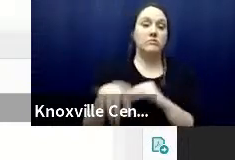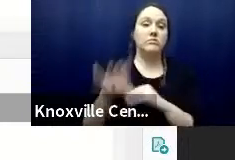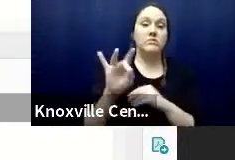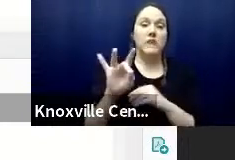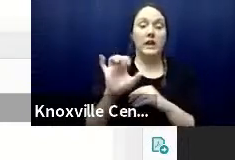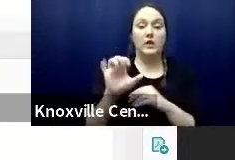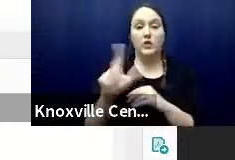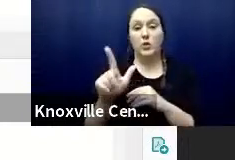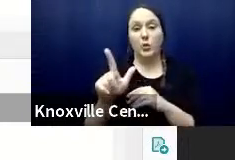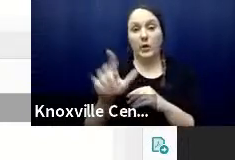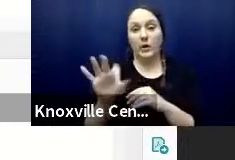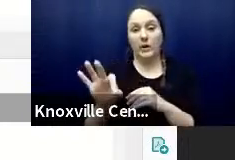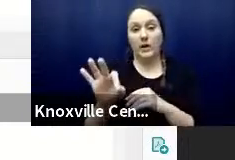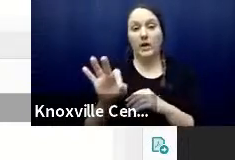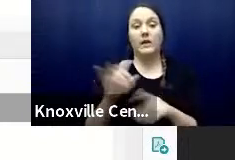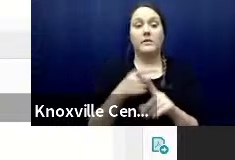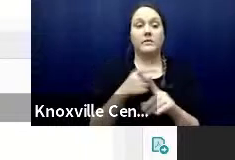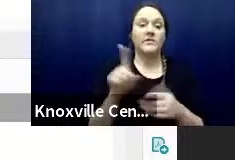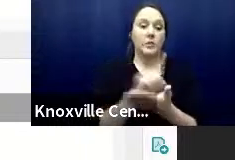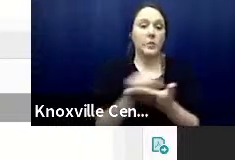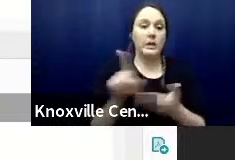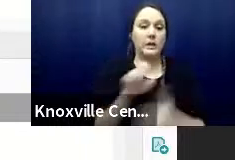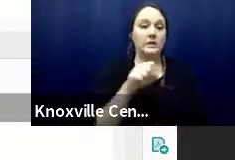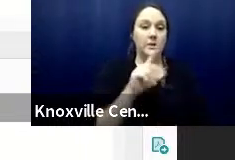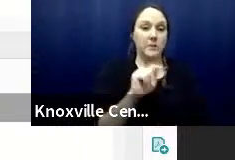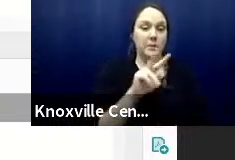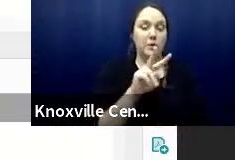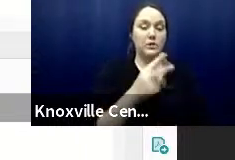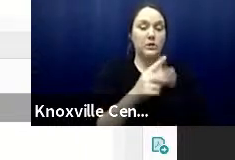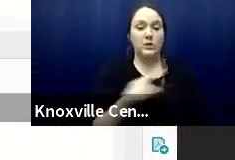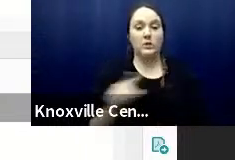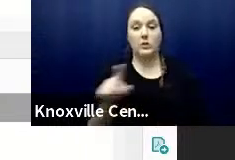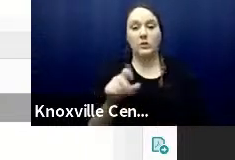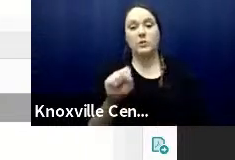from September 2nd to September 8th. Next slide.